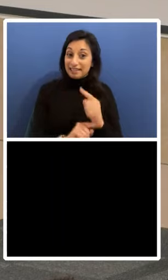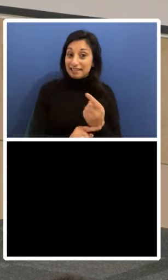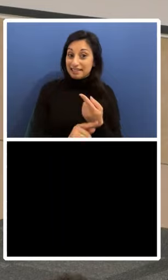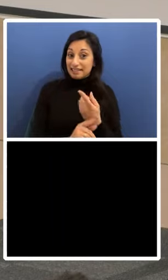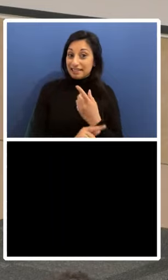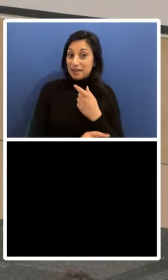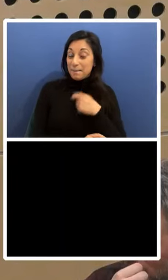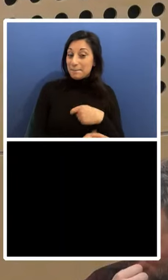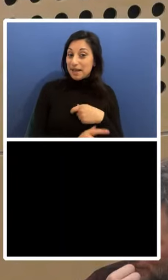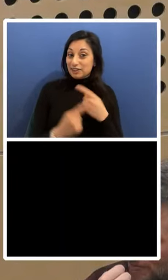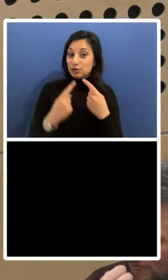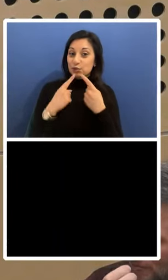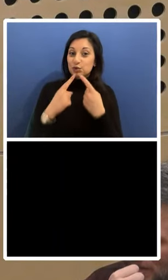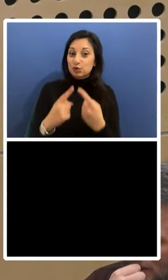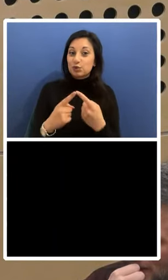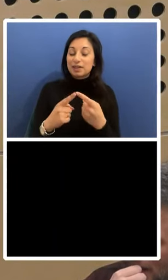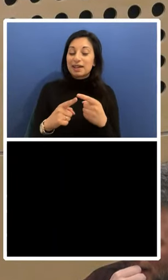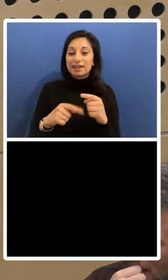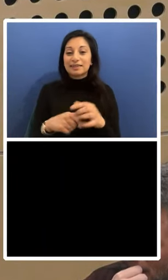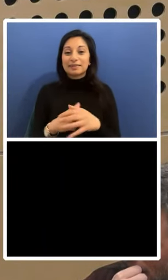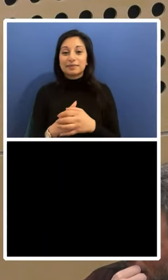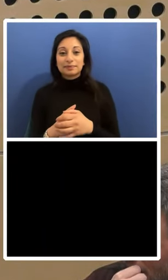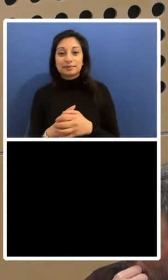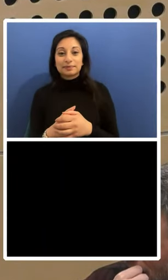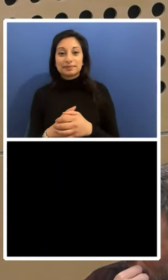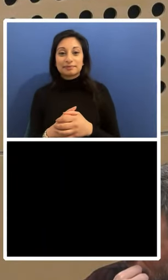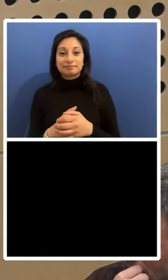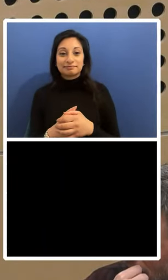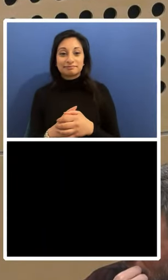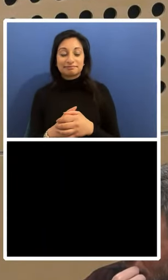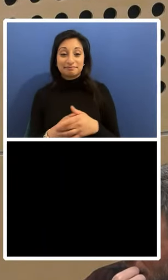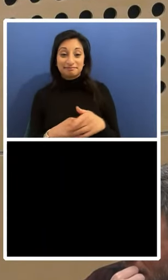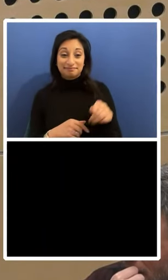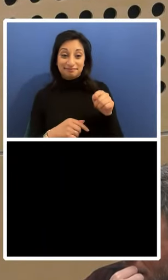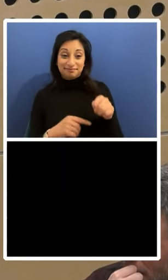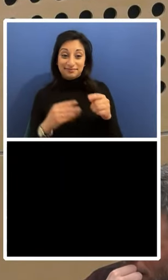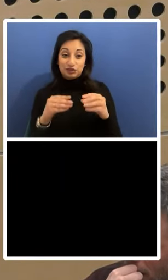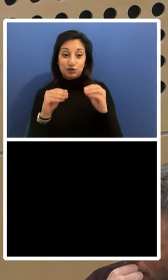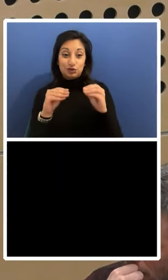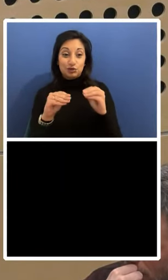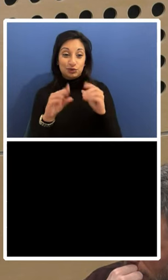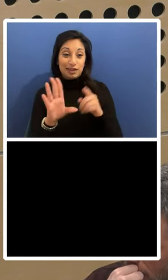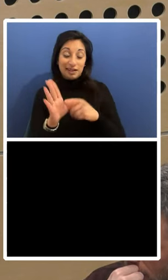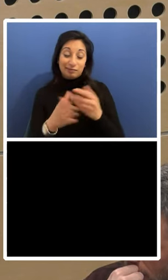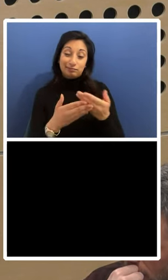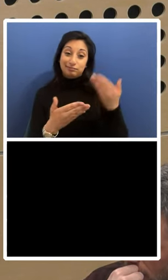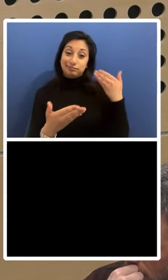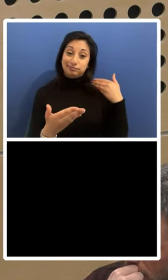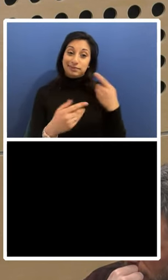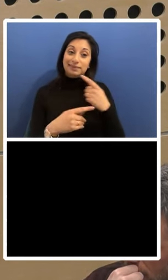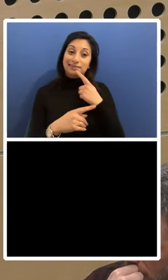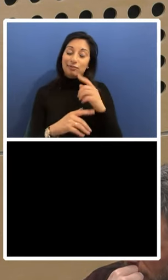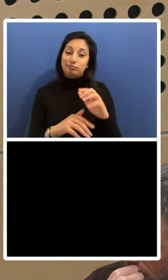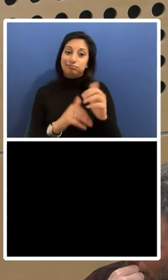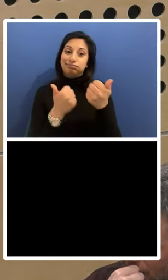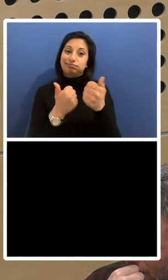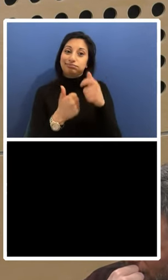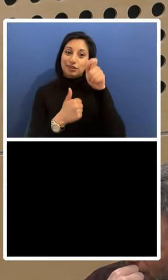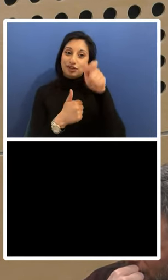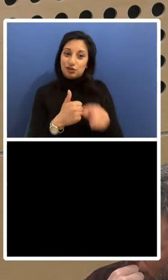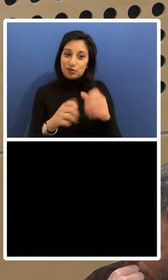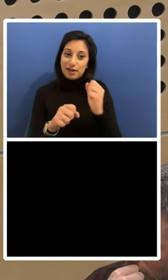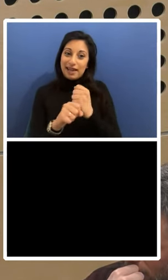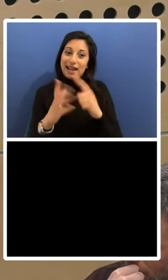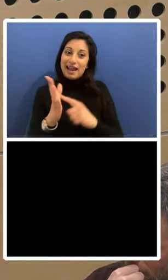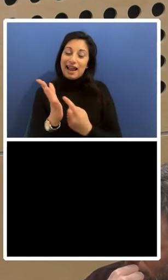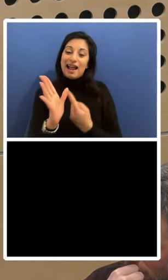He's not here. He should be here. Many years ago, he says you were a brilliant and memorable student. His